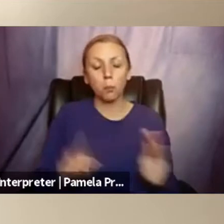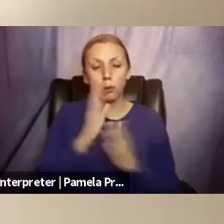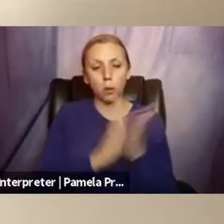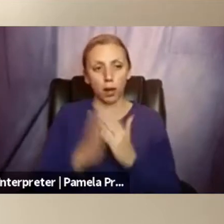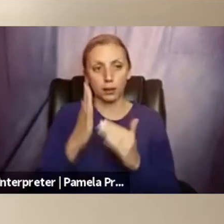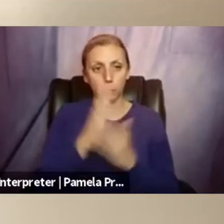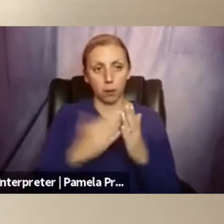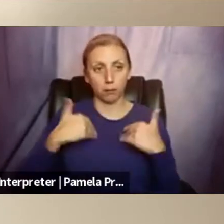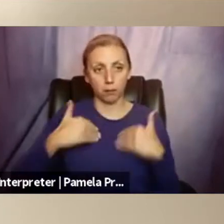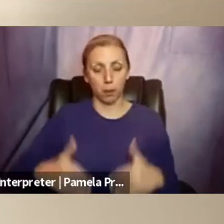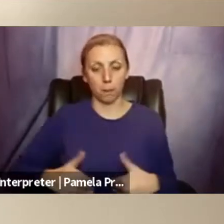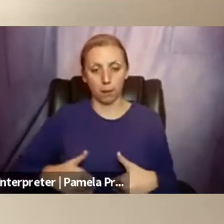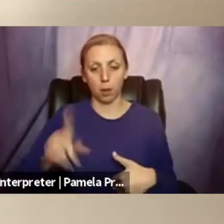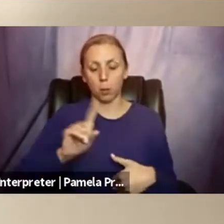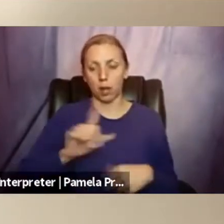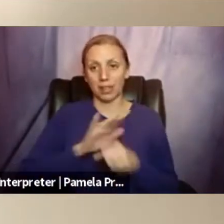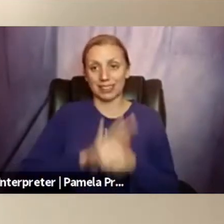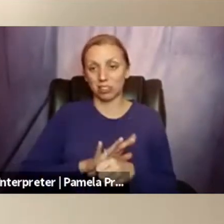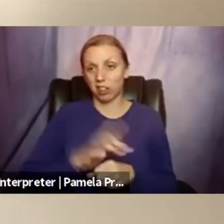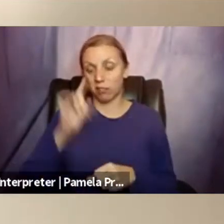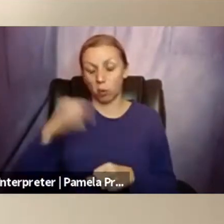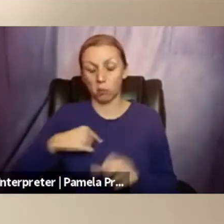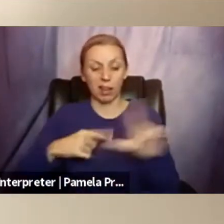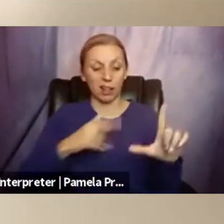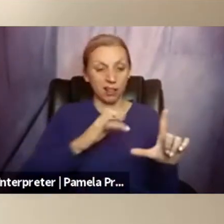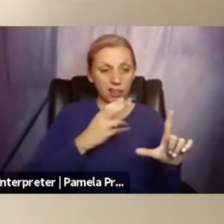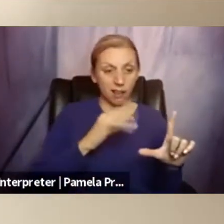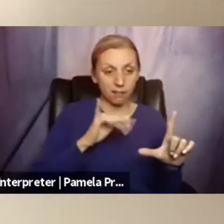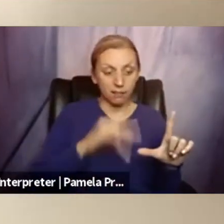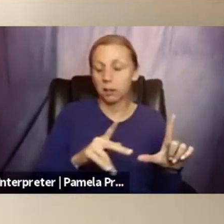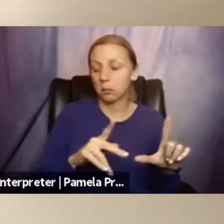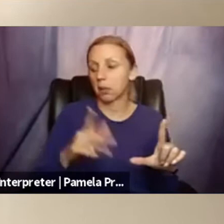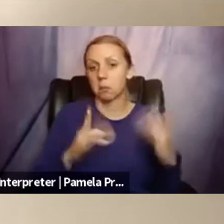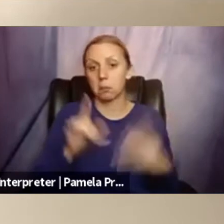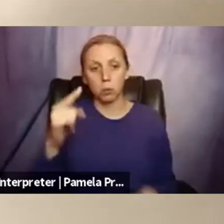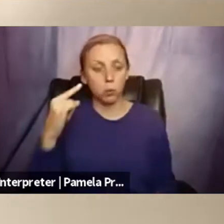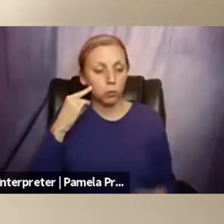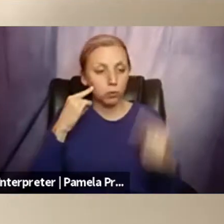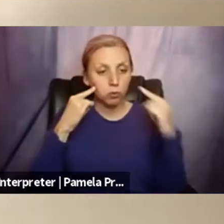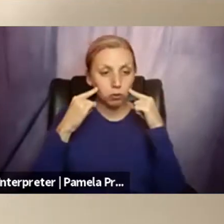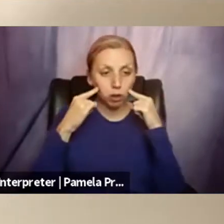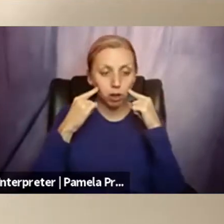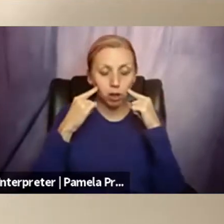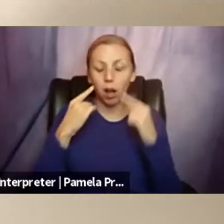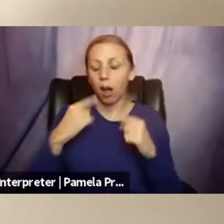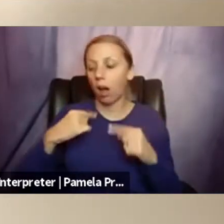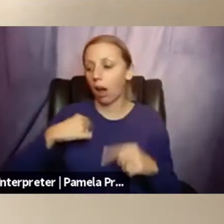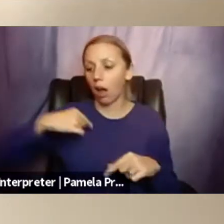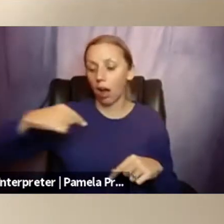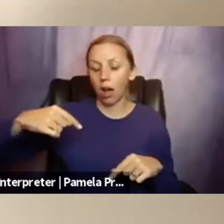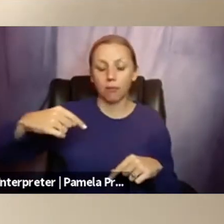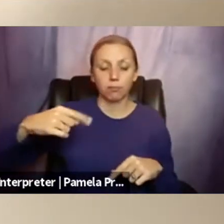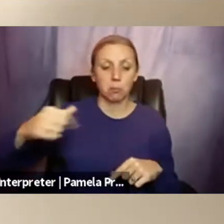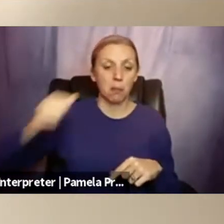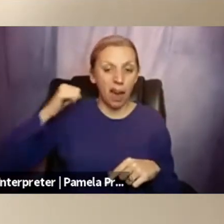me, this is my left hip, but for you, it might be your shoulder, your jaw, your back, wherever you're feeling this tension. So I ask